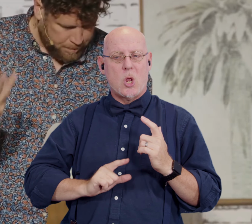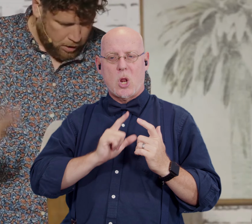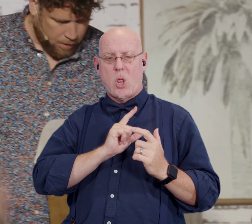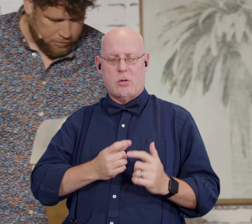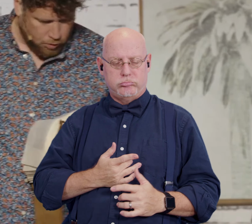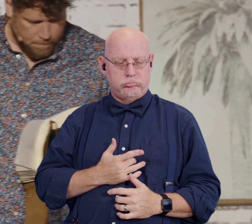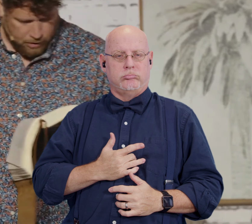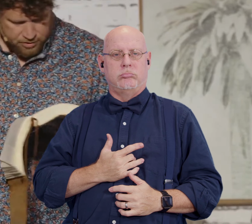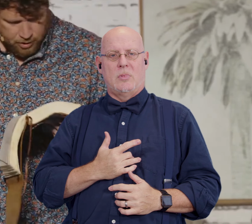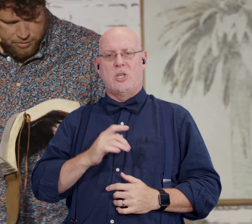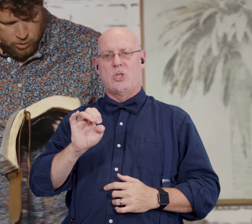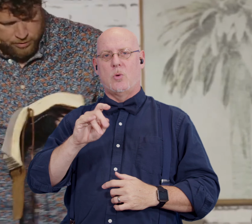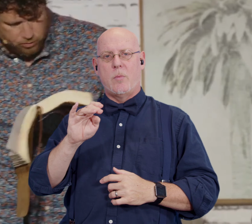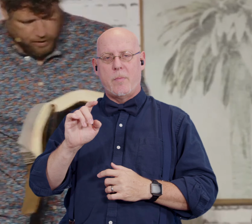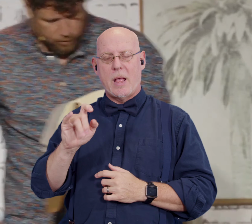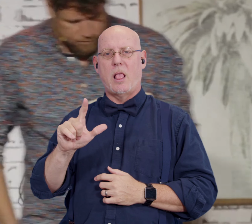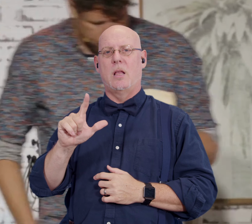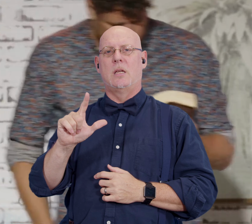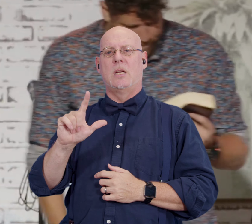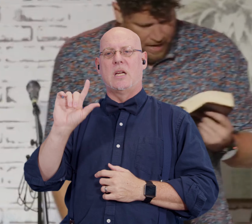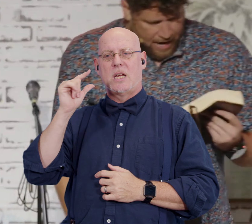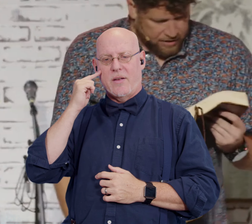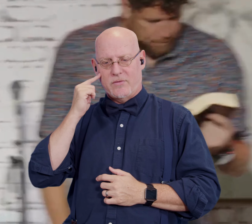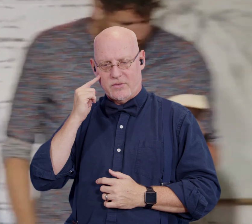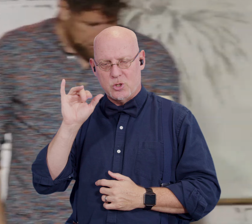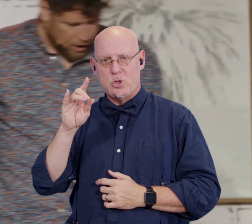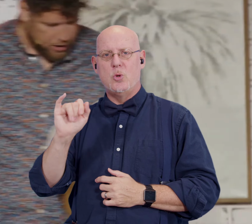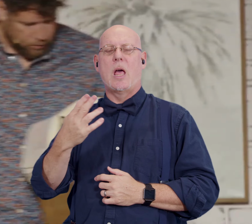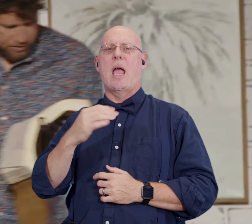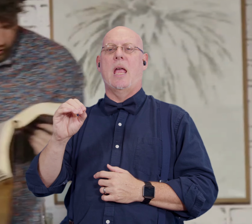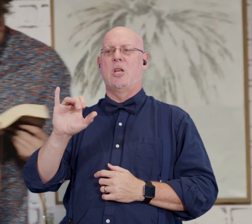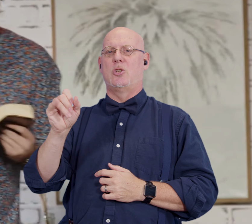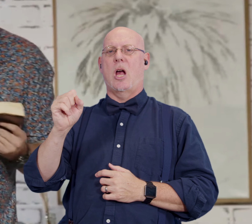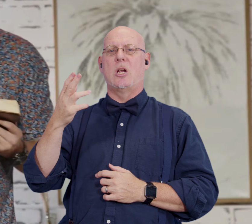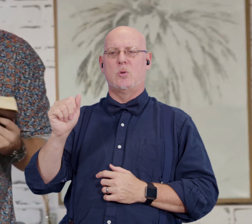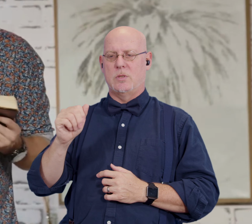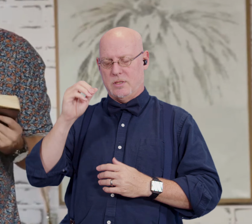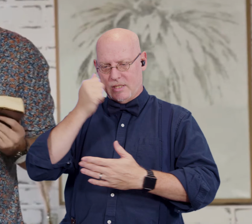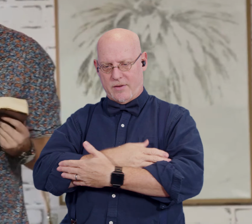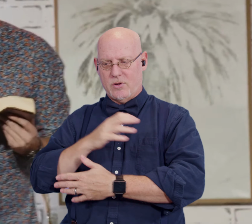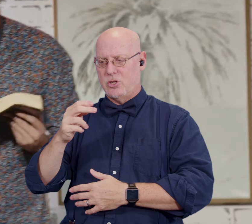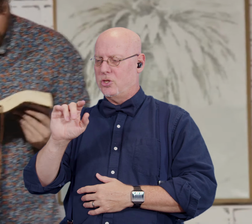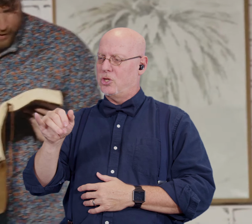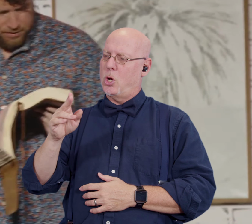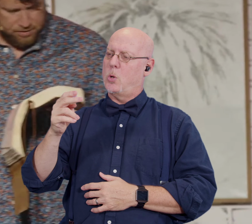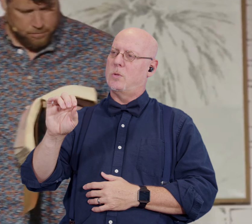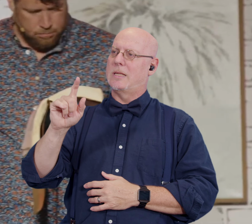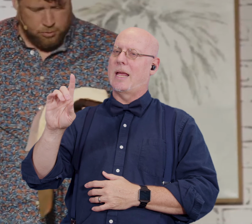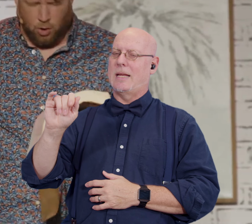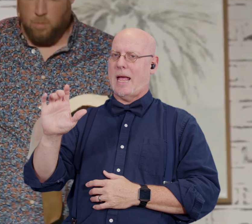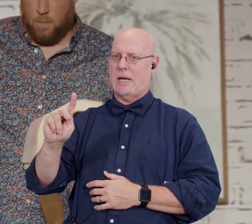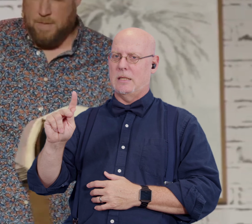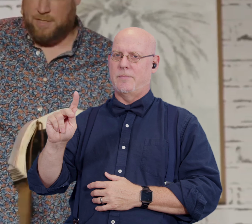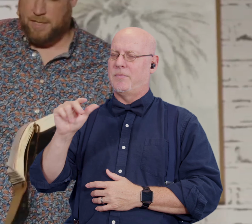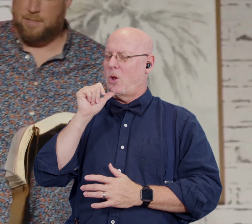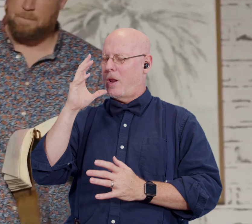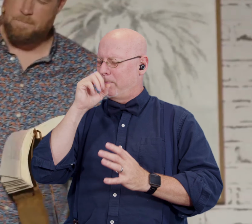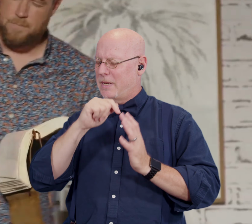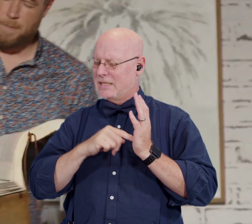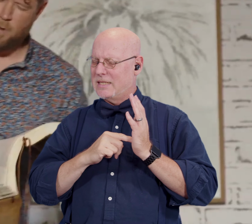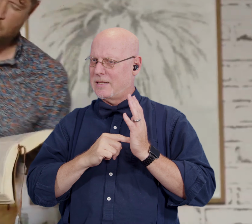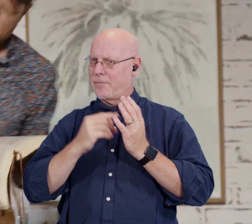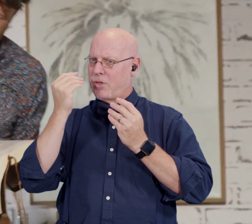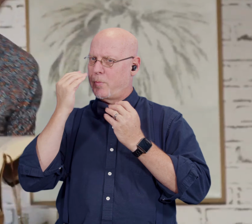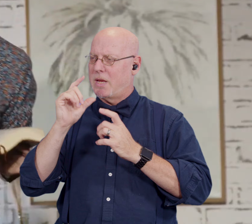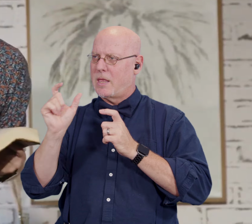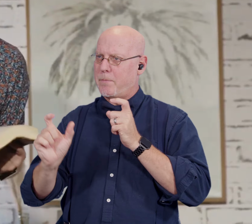stirred up the spirit of Zerubbabel, the son of Shealtiel, governor of Judah, and the spirit of Joshua, the son of Jehozadak, the high priest. So don't miss this.